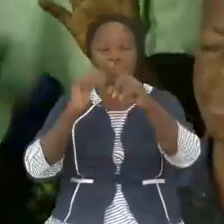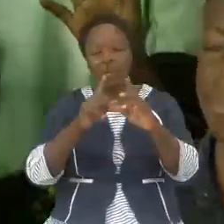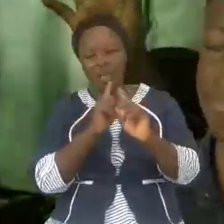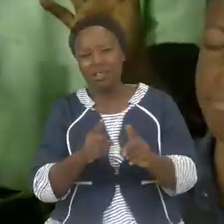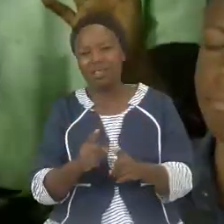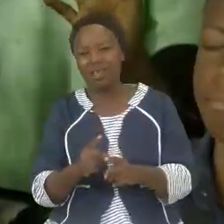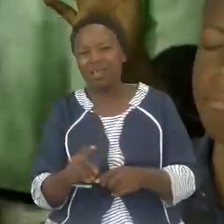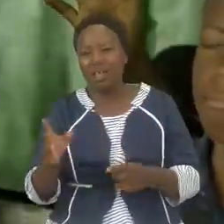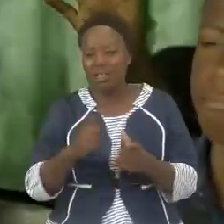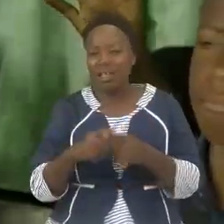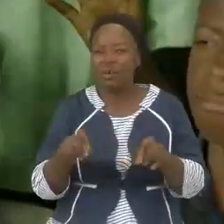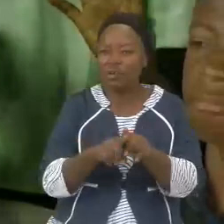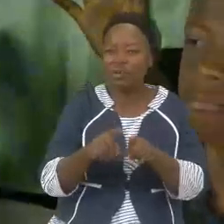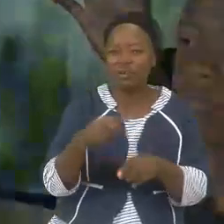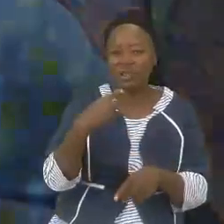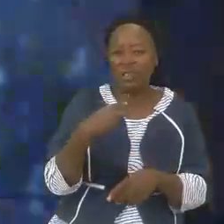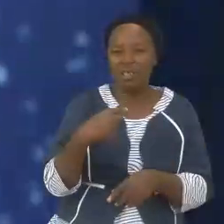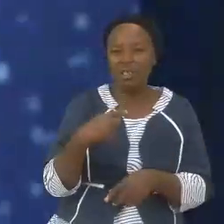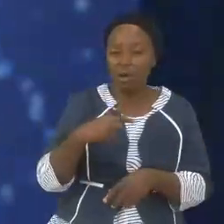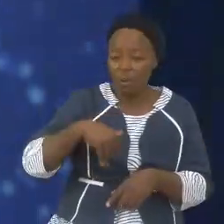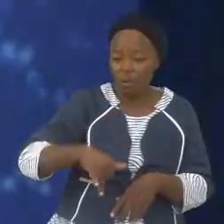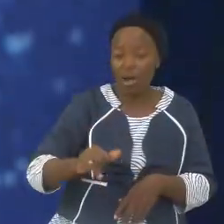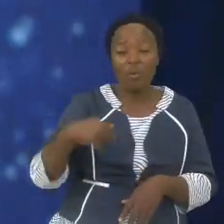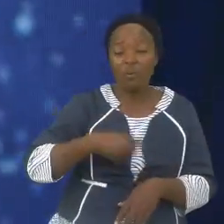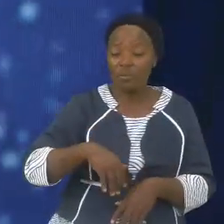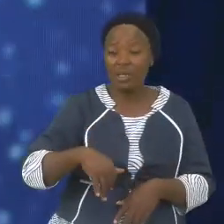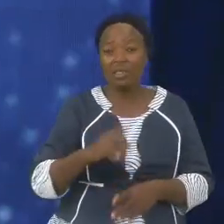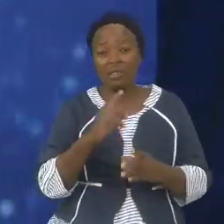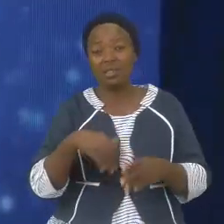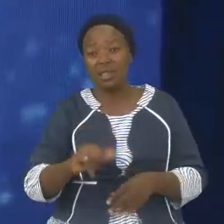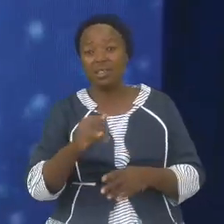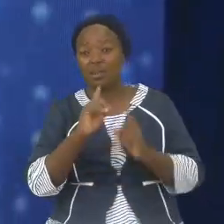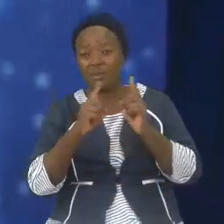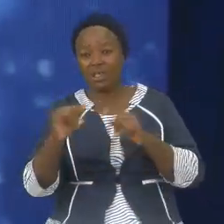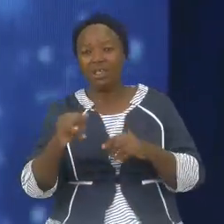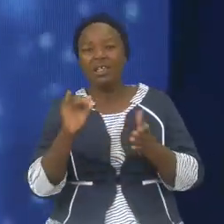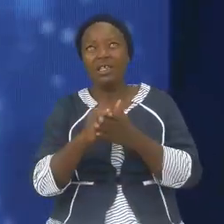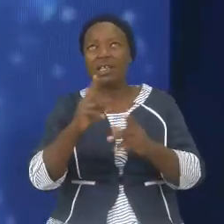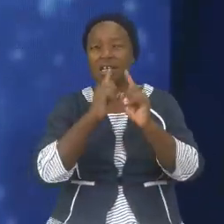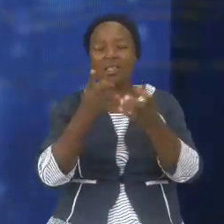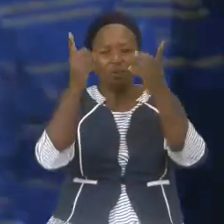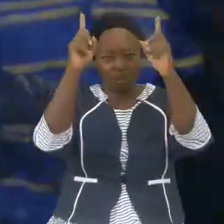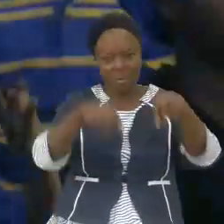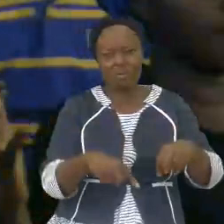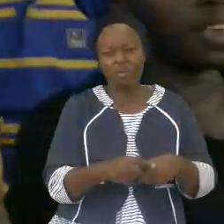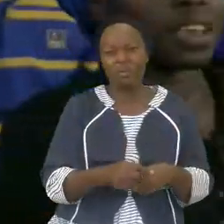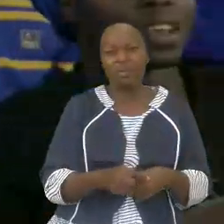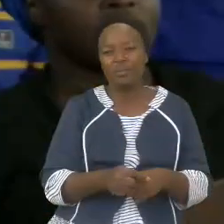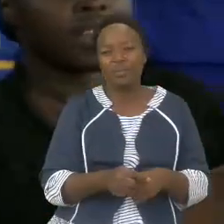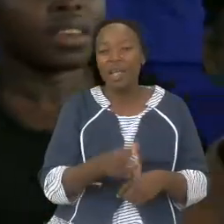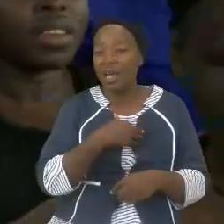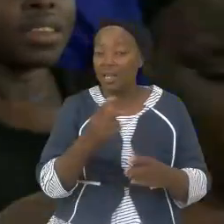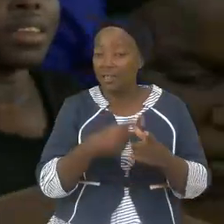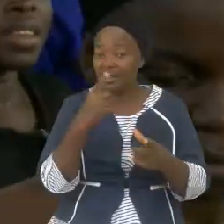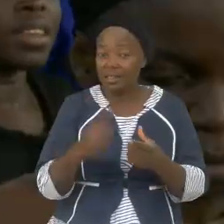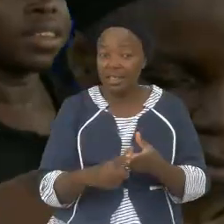even says, while we're still speaking, that the answer will come. And then